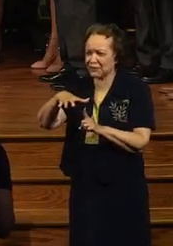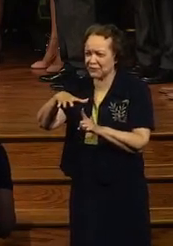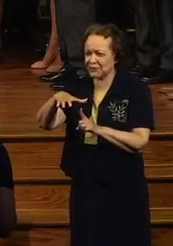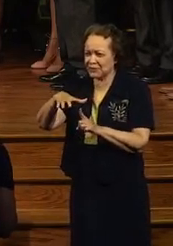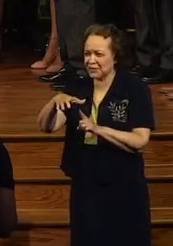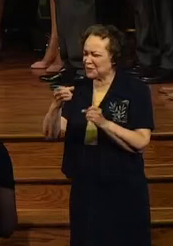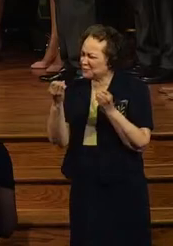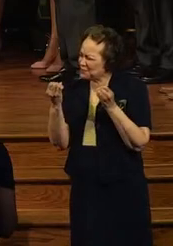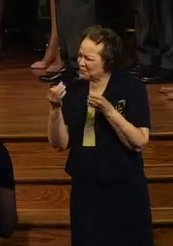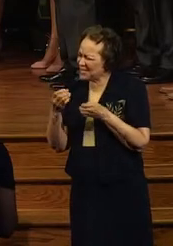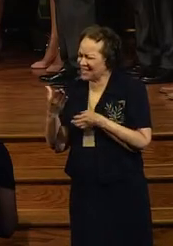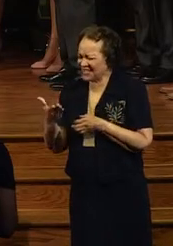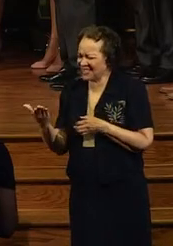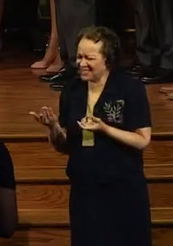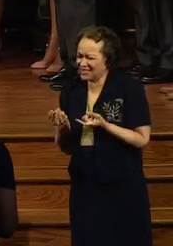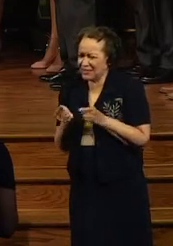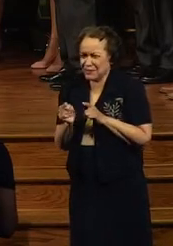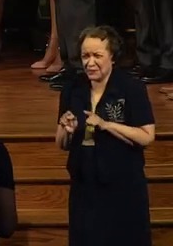will come,